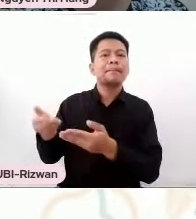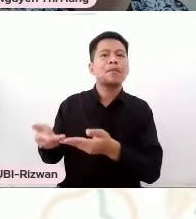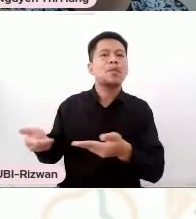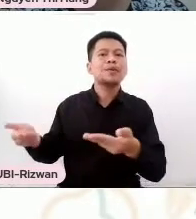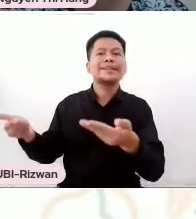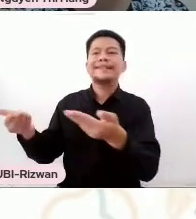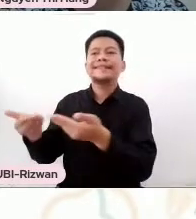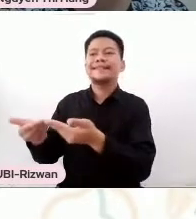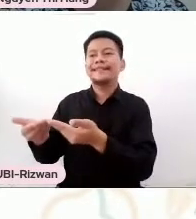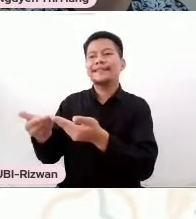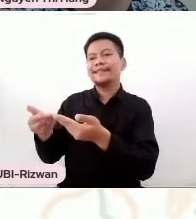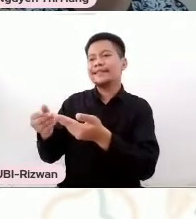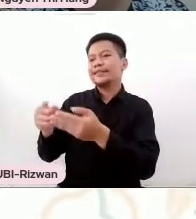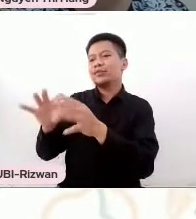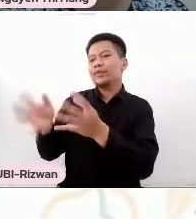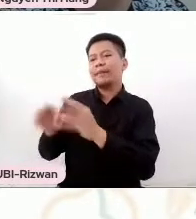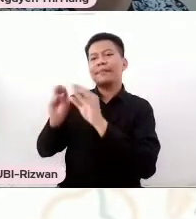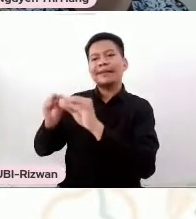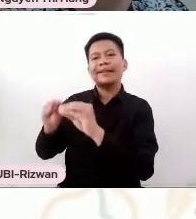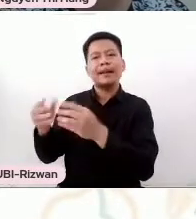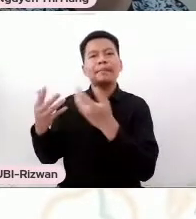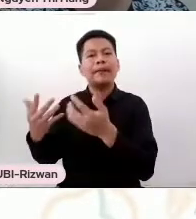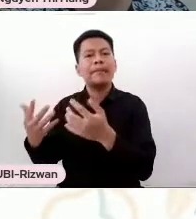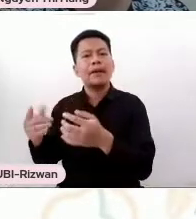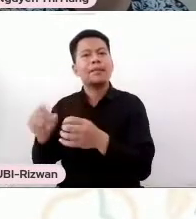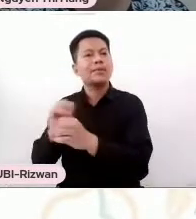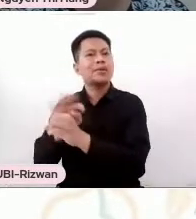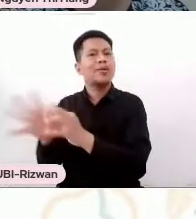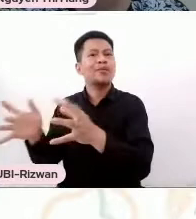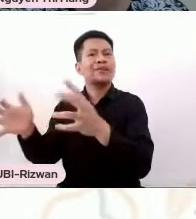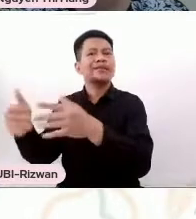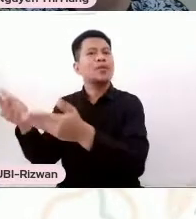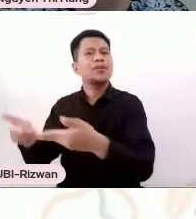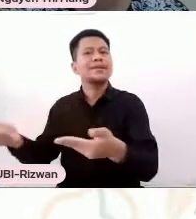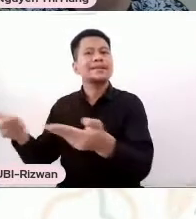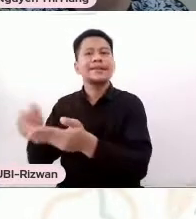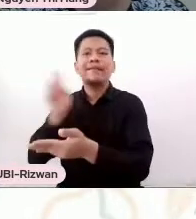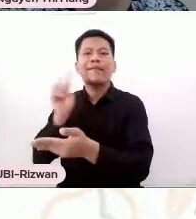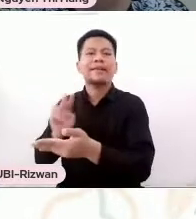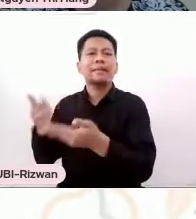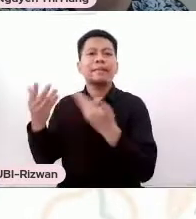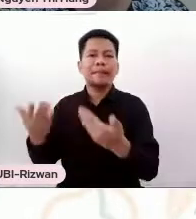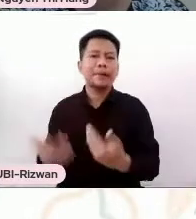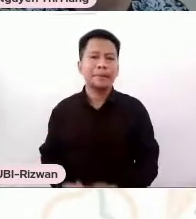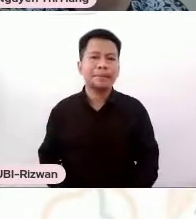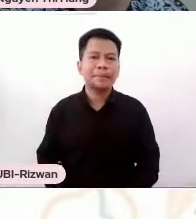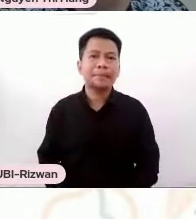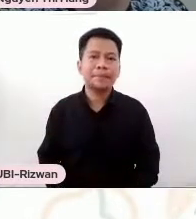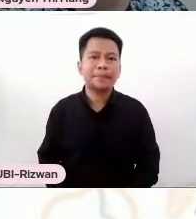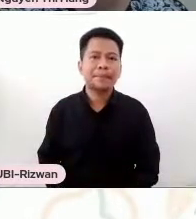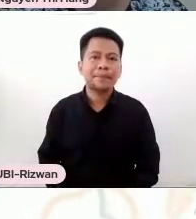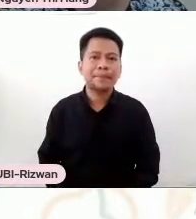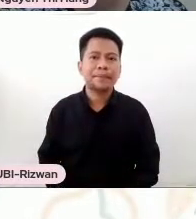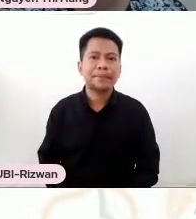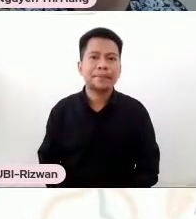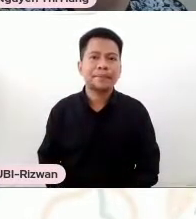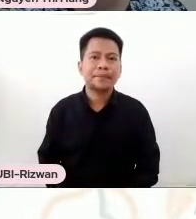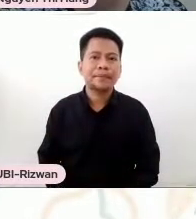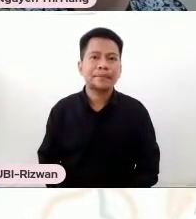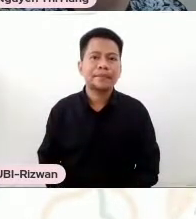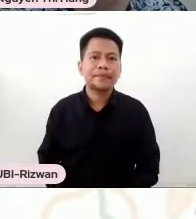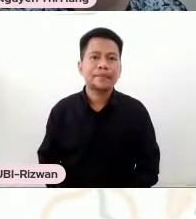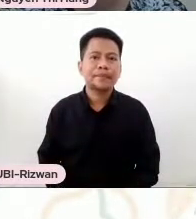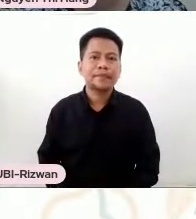of COVID-19. Okay, maybe you have some PowerPoint to explain to us,